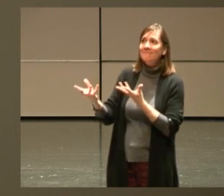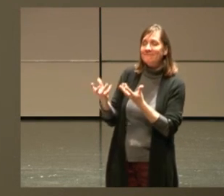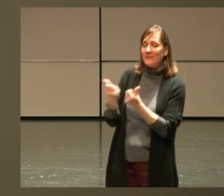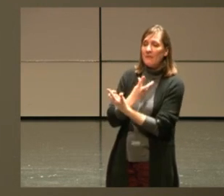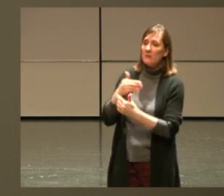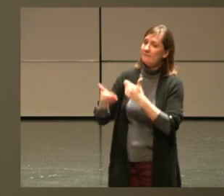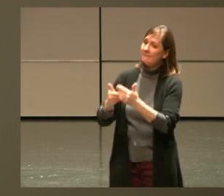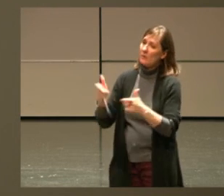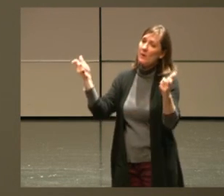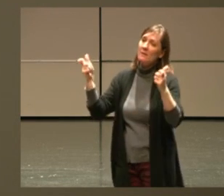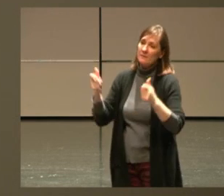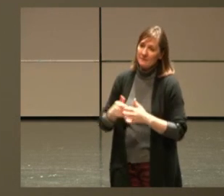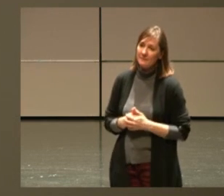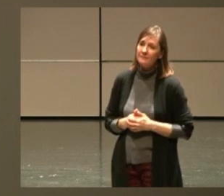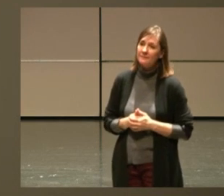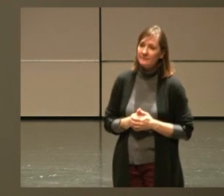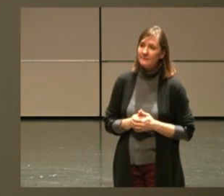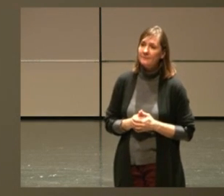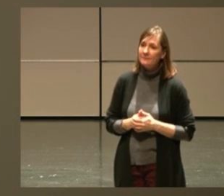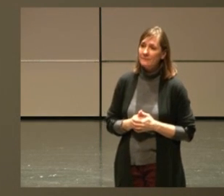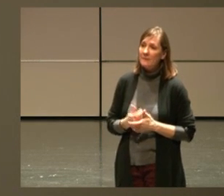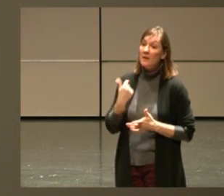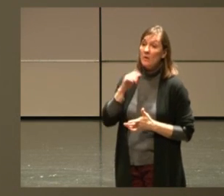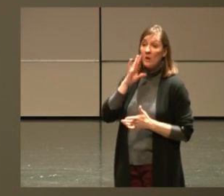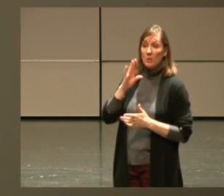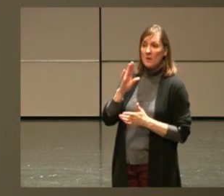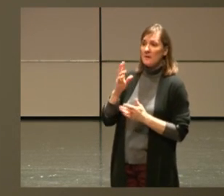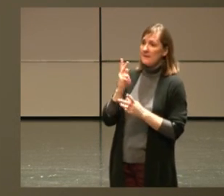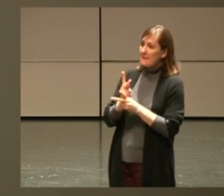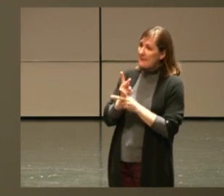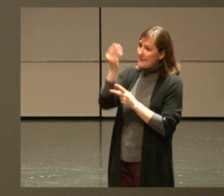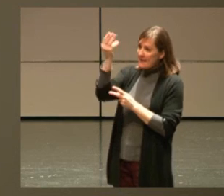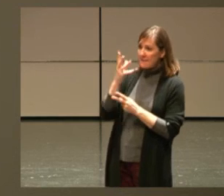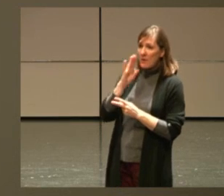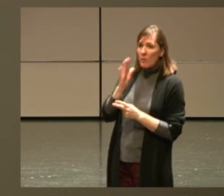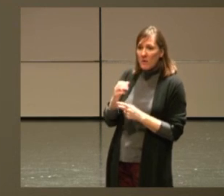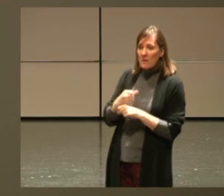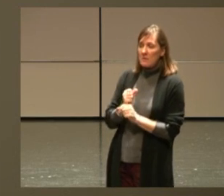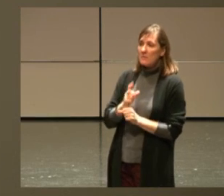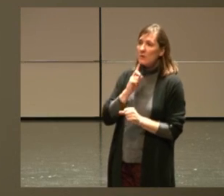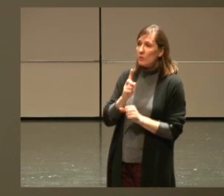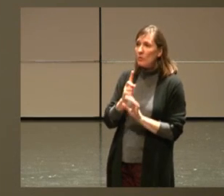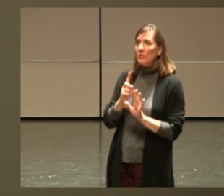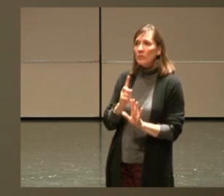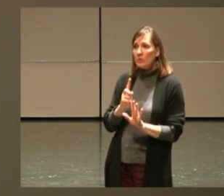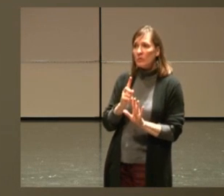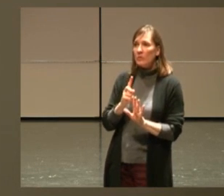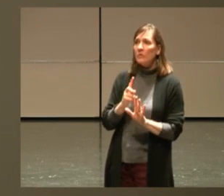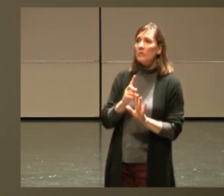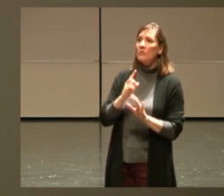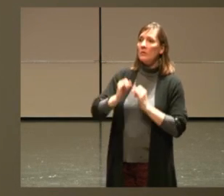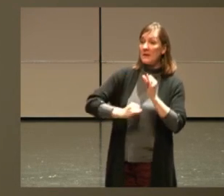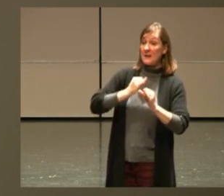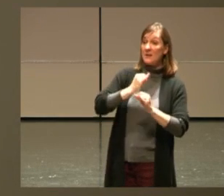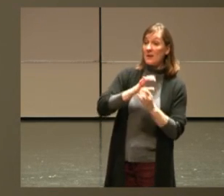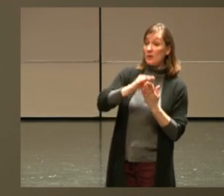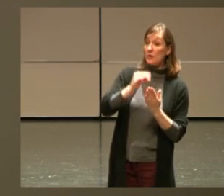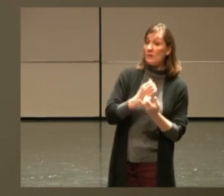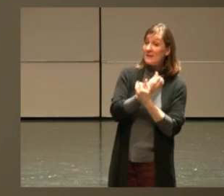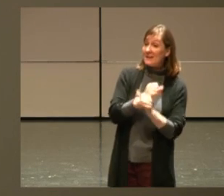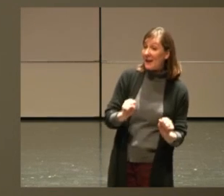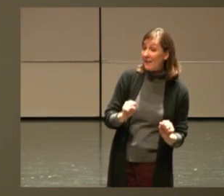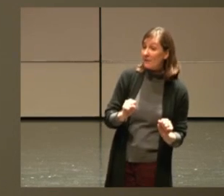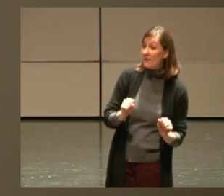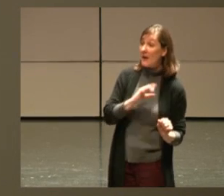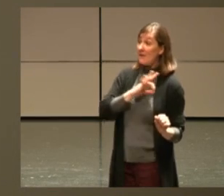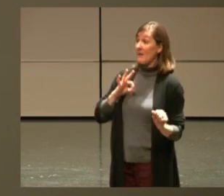quickly. And we'll stay abreast of this. We want to do everything we can to provide the safety, security for our students, for